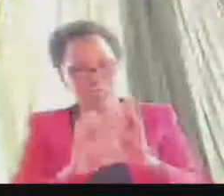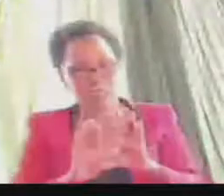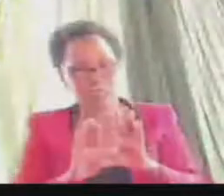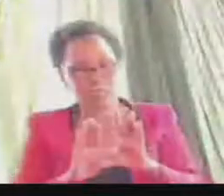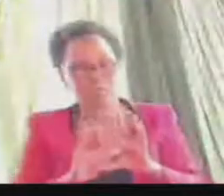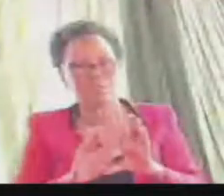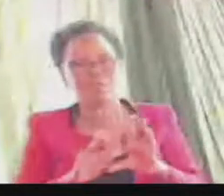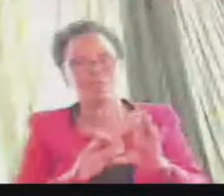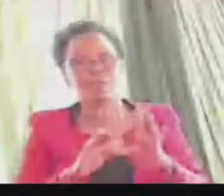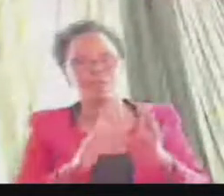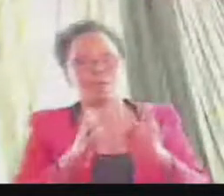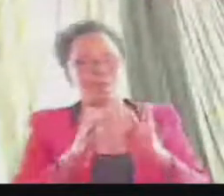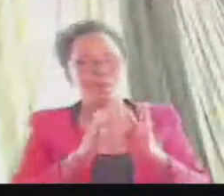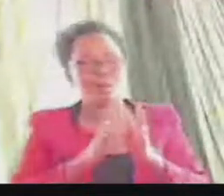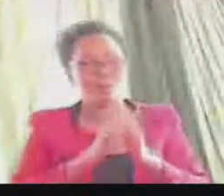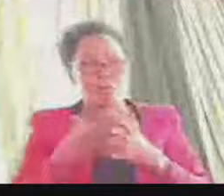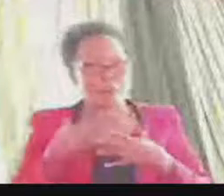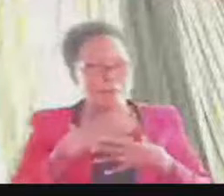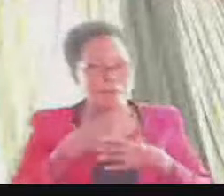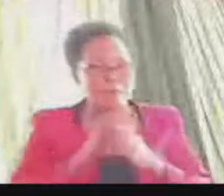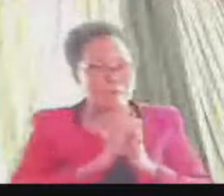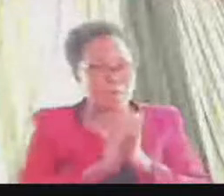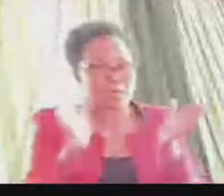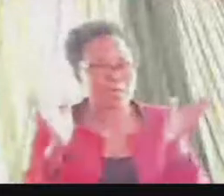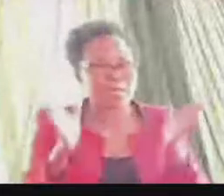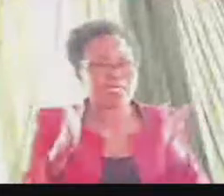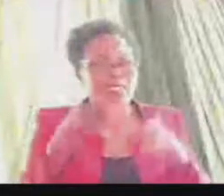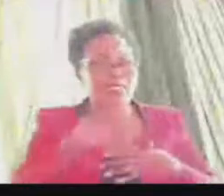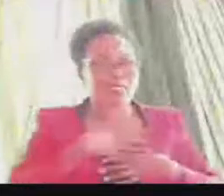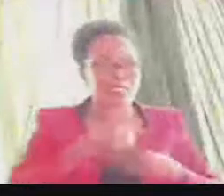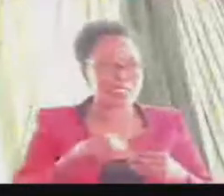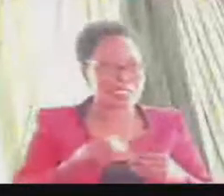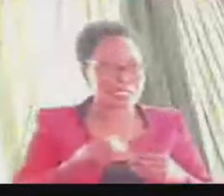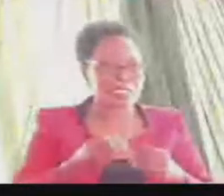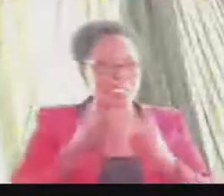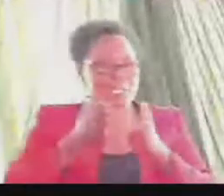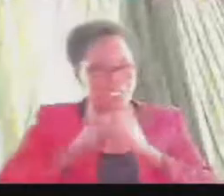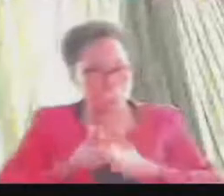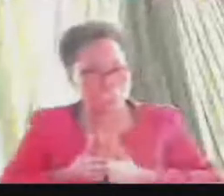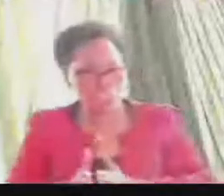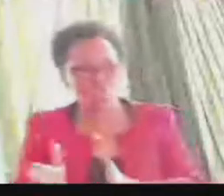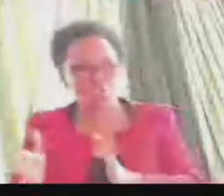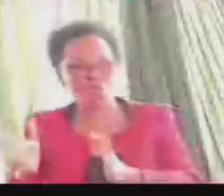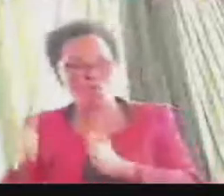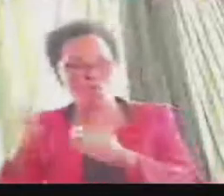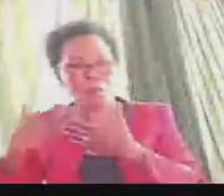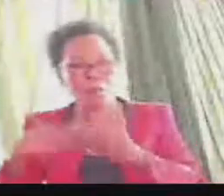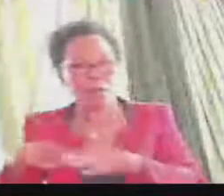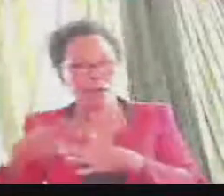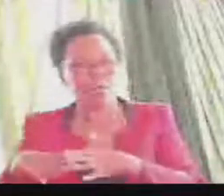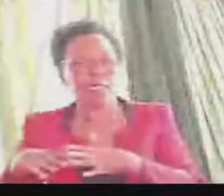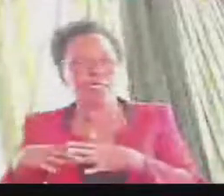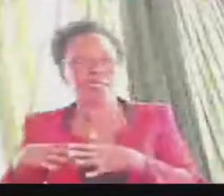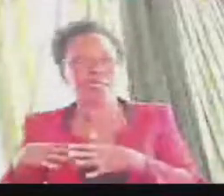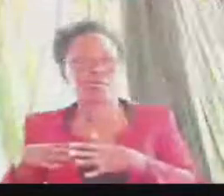interest and general public importance, and how would you distinguish the two?